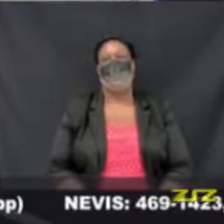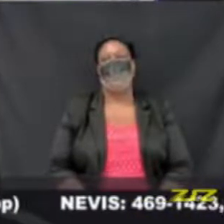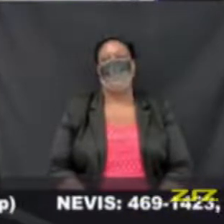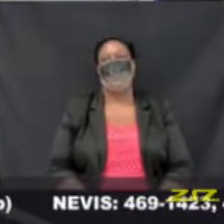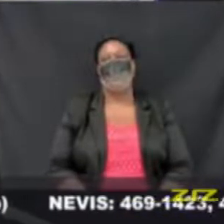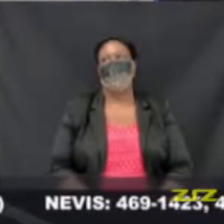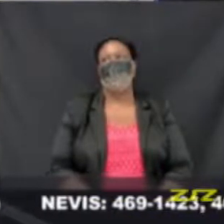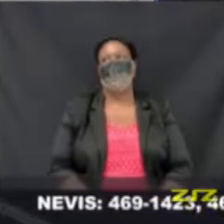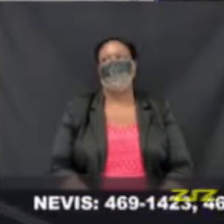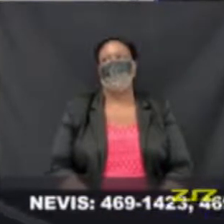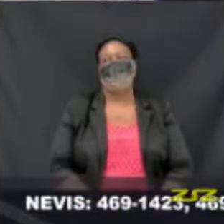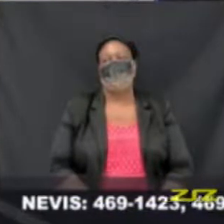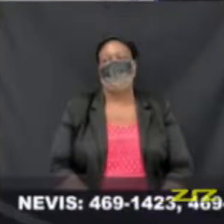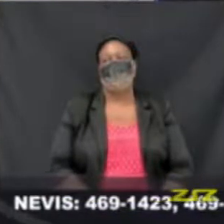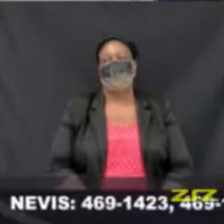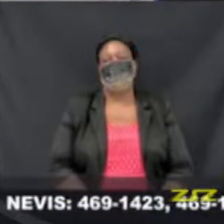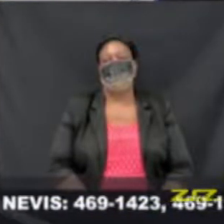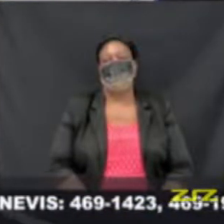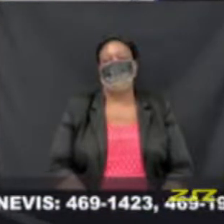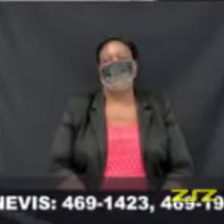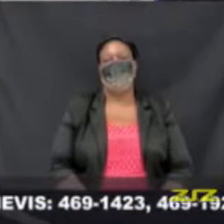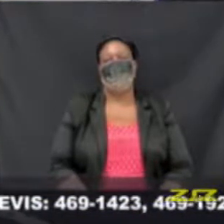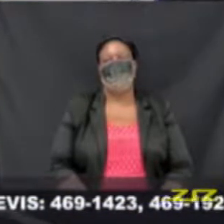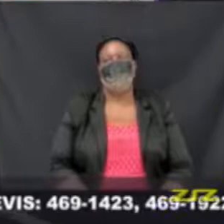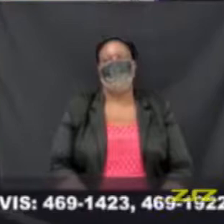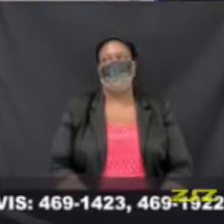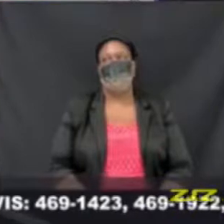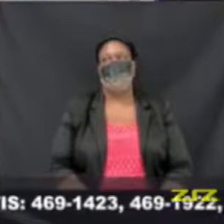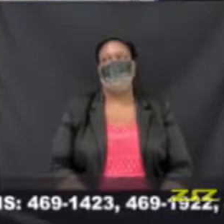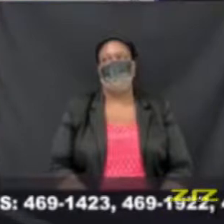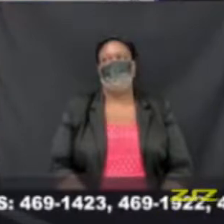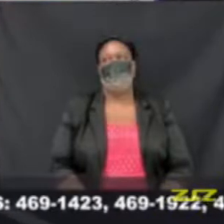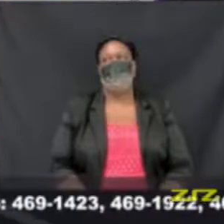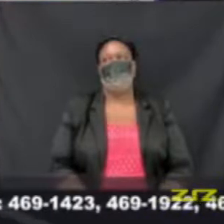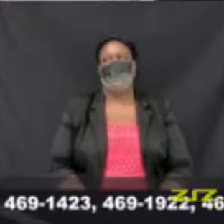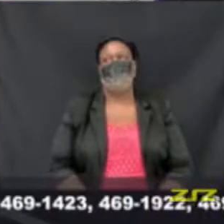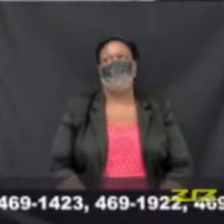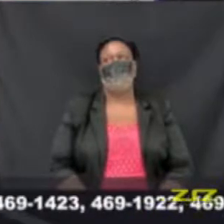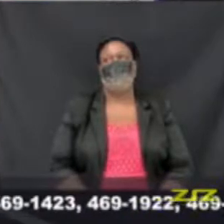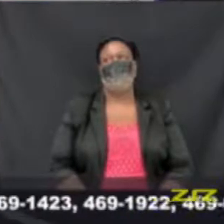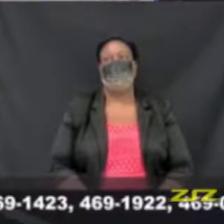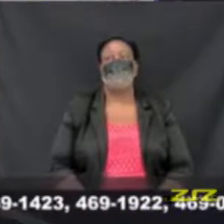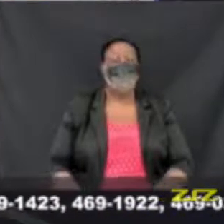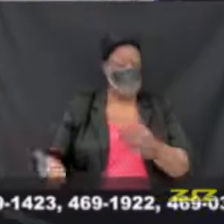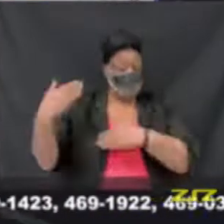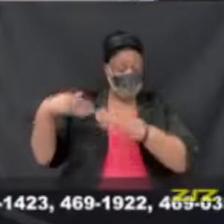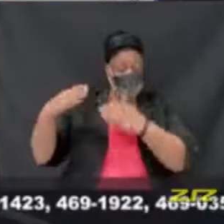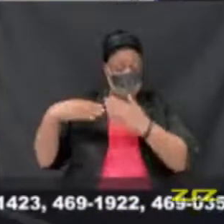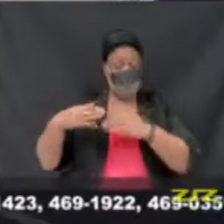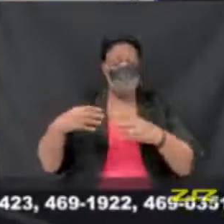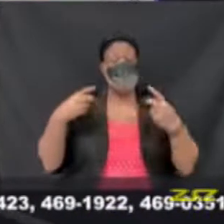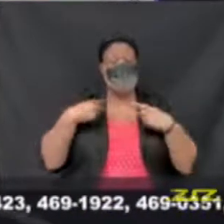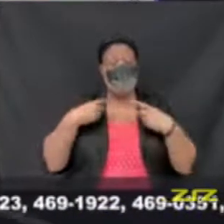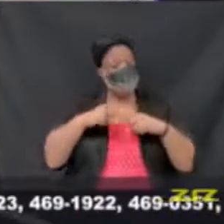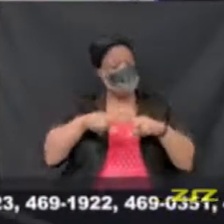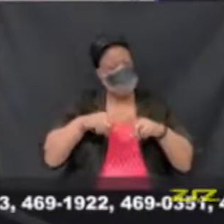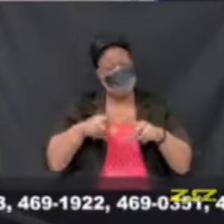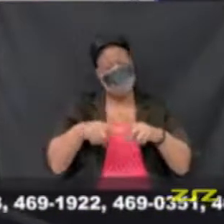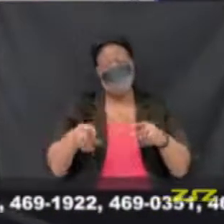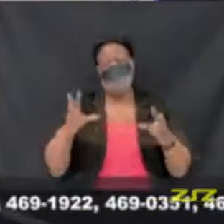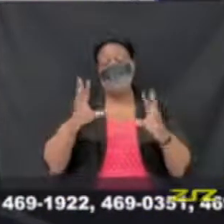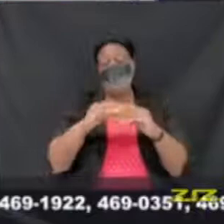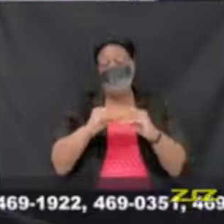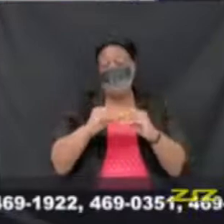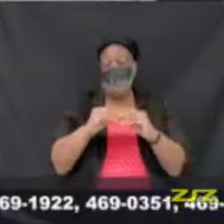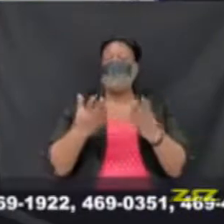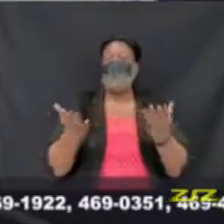is like a religion here. And I think subsequent to that meeting, there were other meetings with the Ministry of Health. I